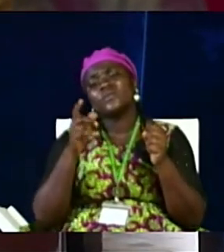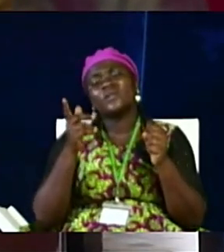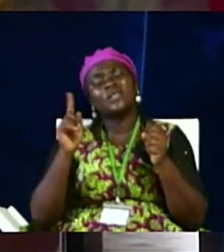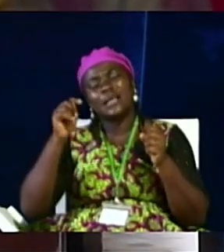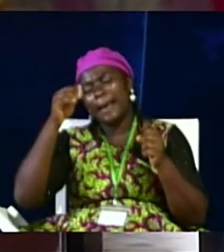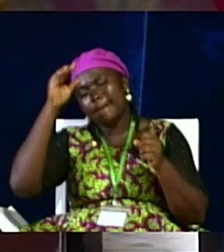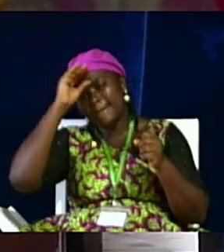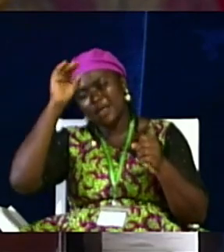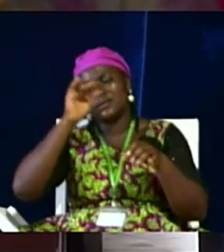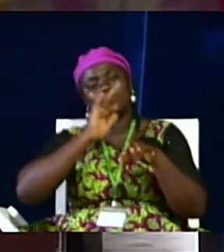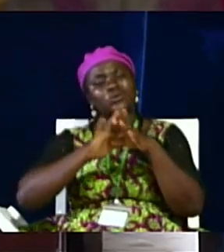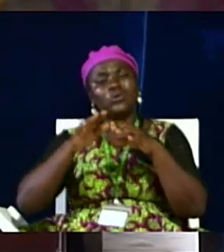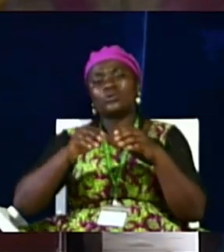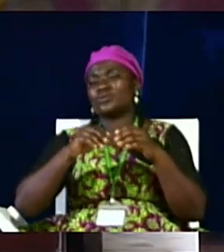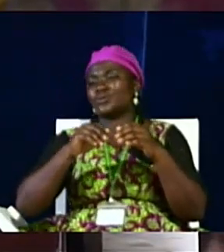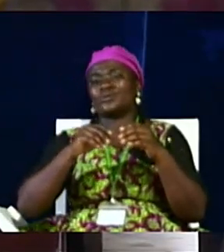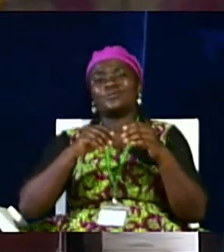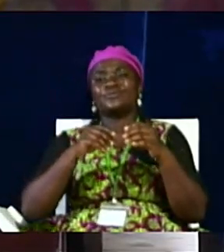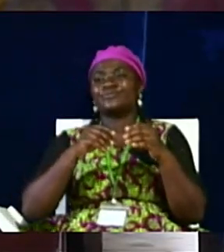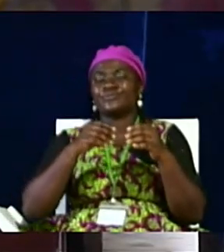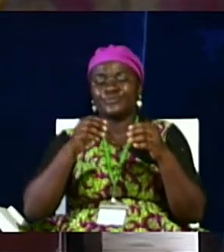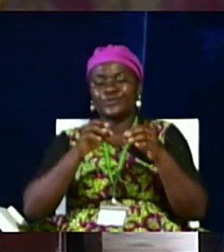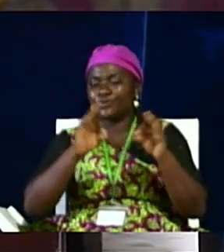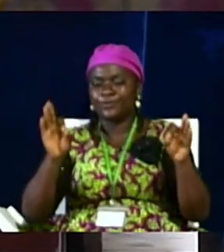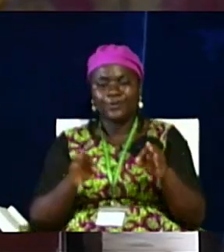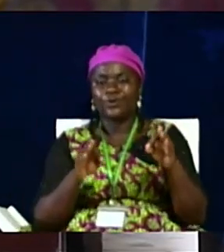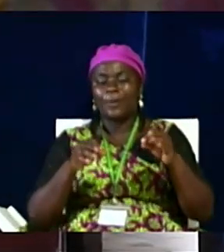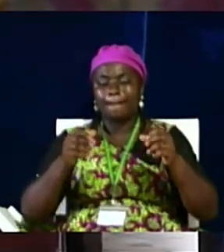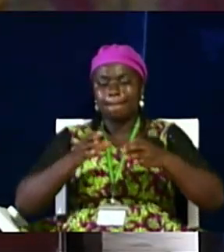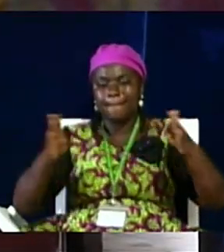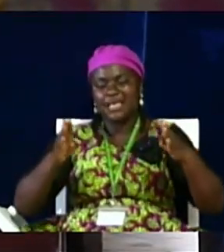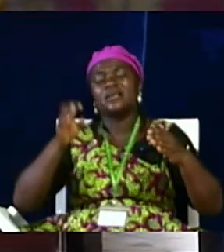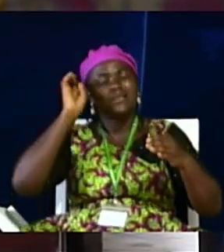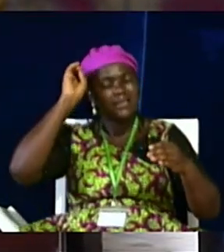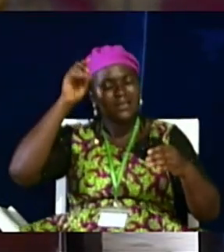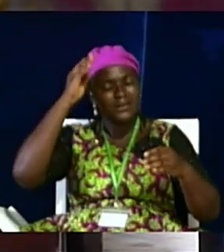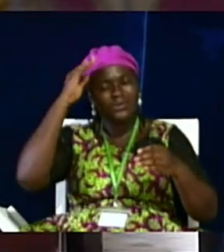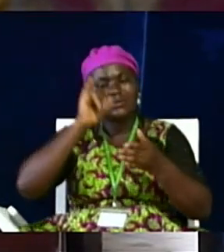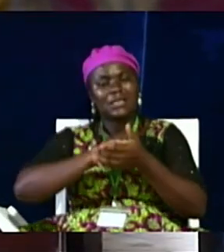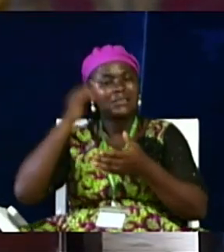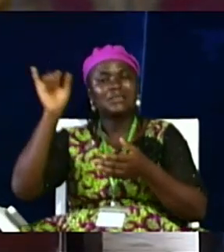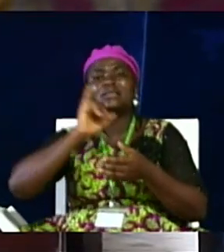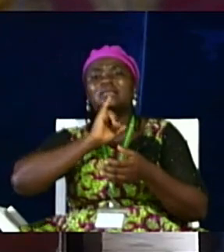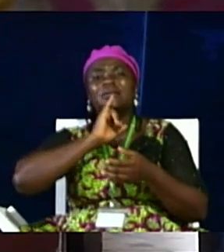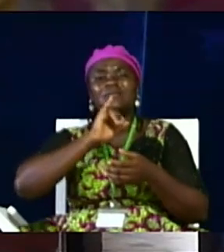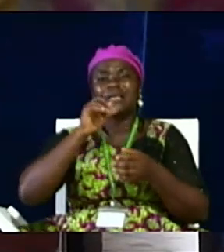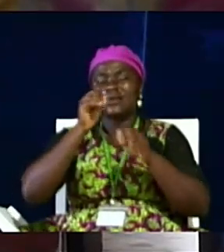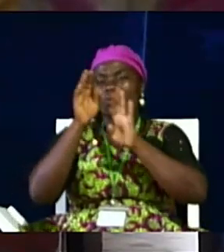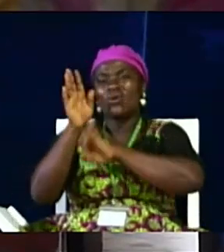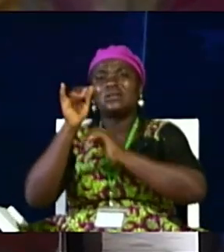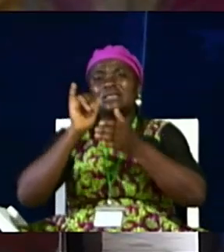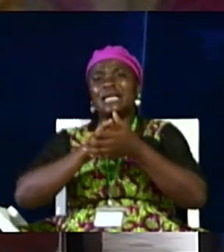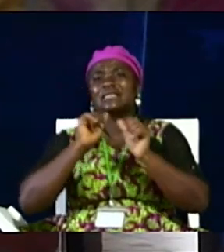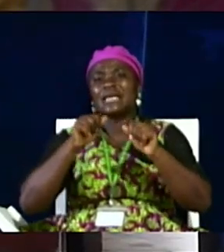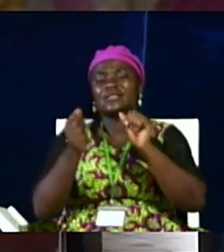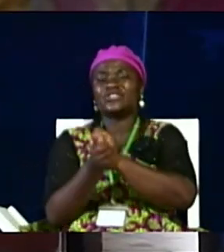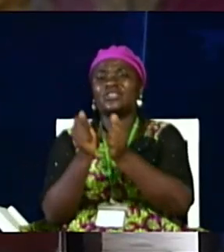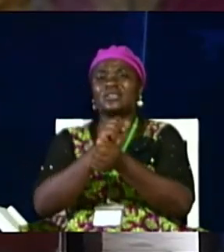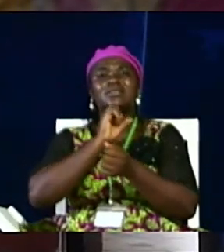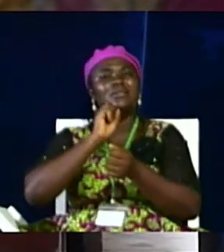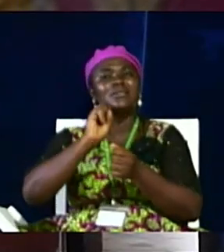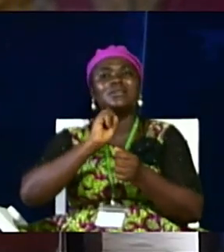theology. All he knew is that there is a God who can change his story. And he was going to him and he was saying, this is what